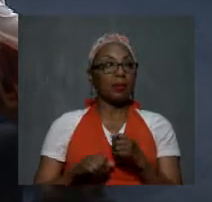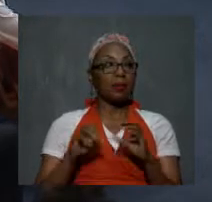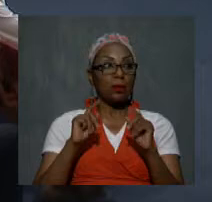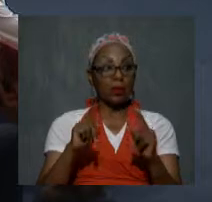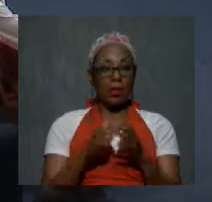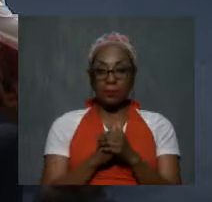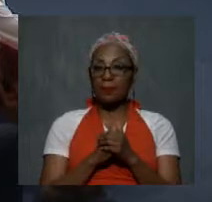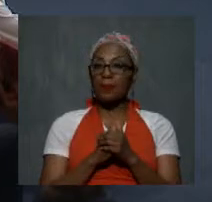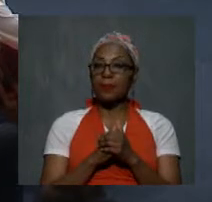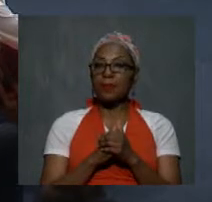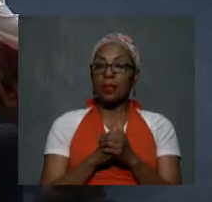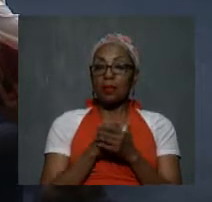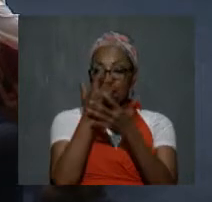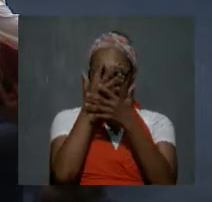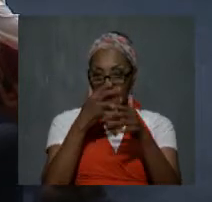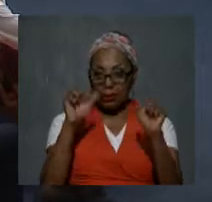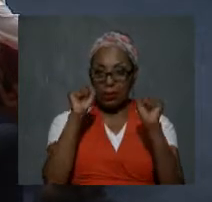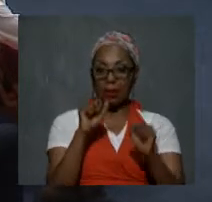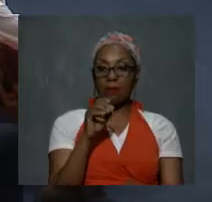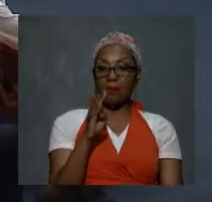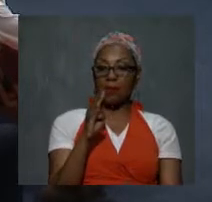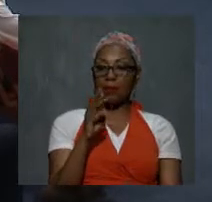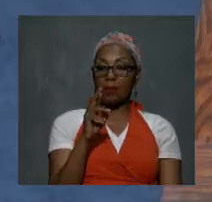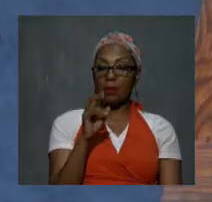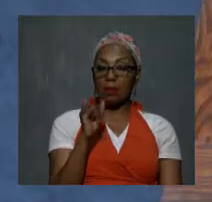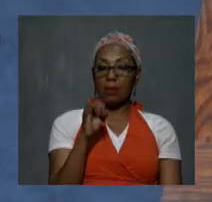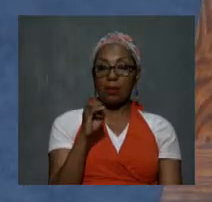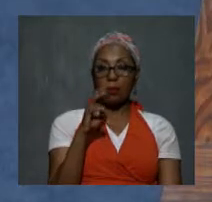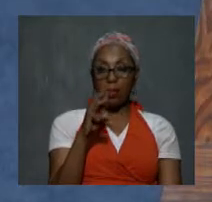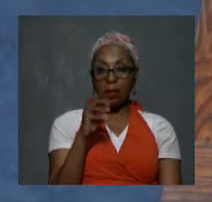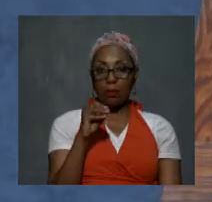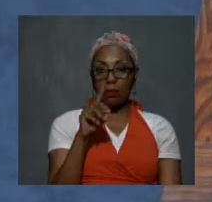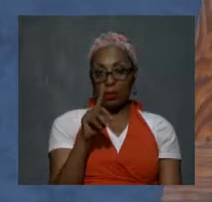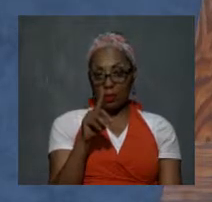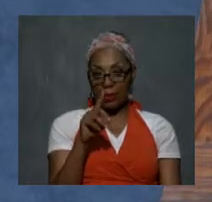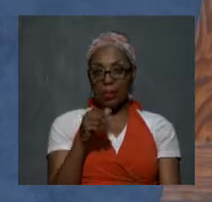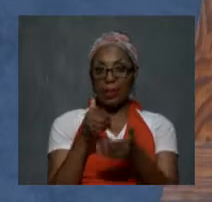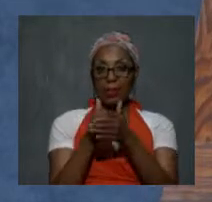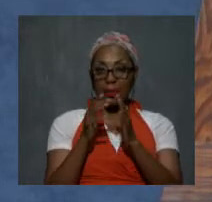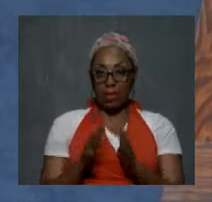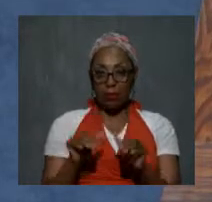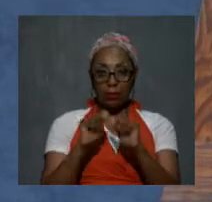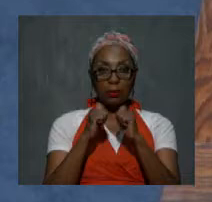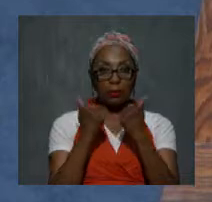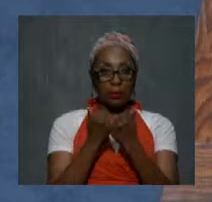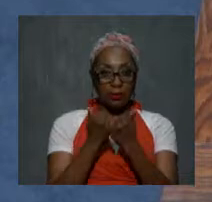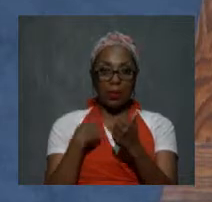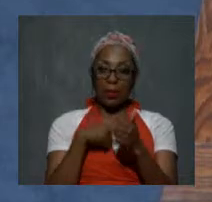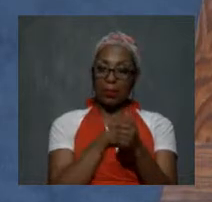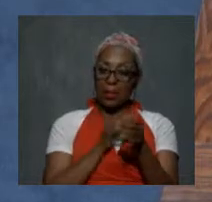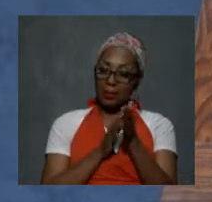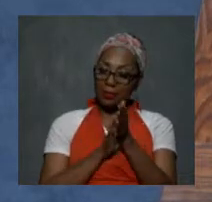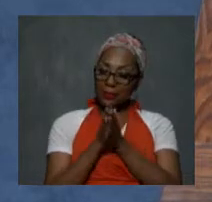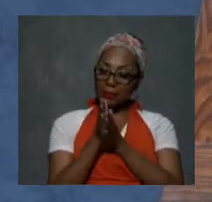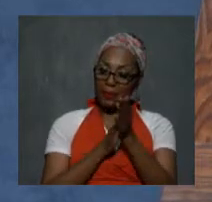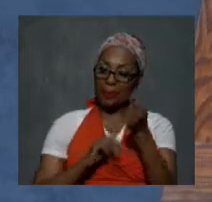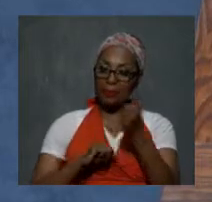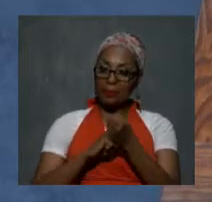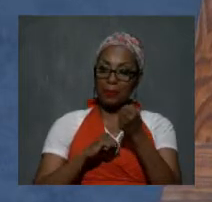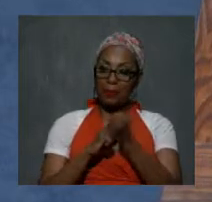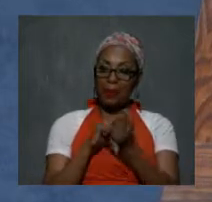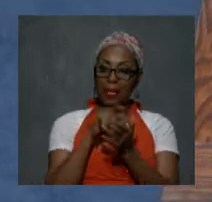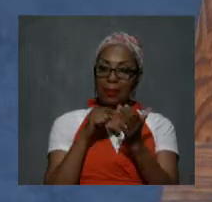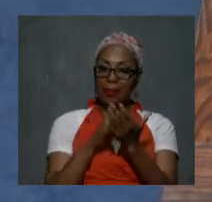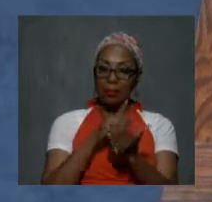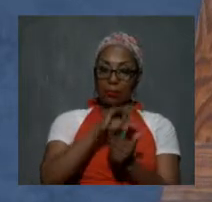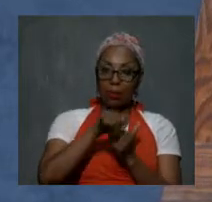I'm Mary Julia Hill. I'm the president of the Briarwood Area Neighborhood Association, and our association enthusiastically endorses this